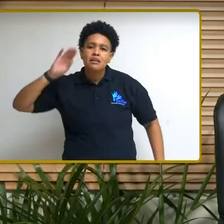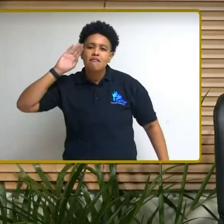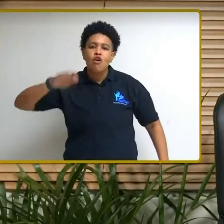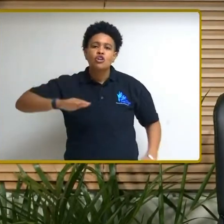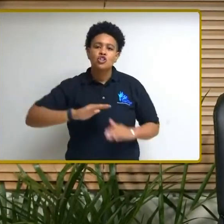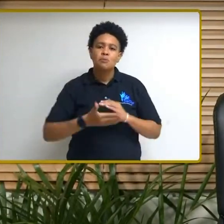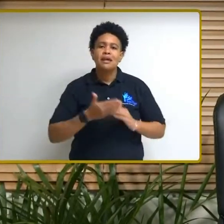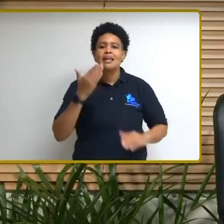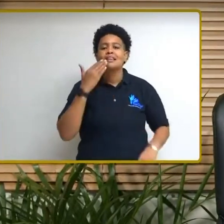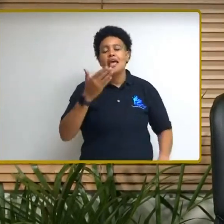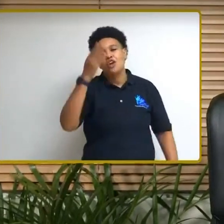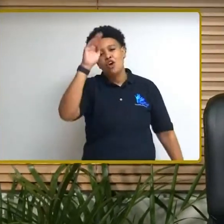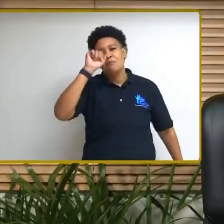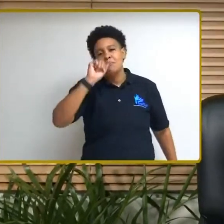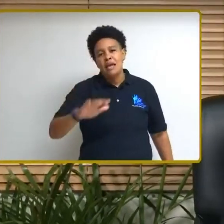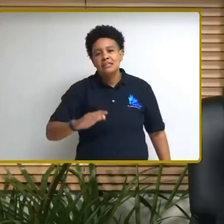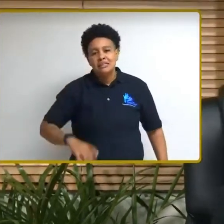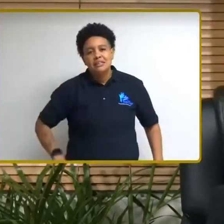Thank you very much. God bless.